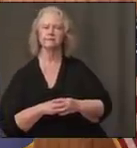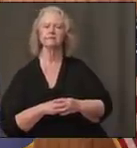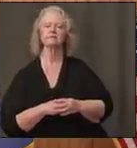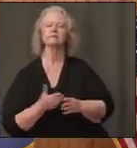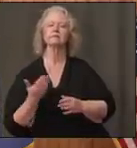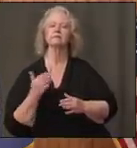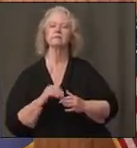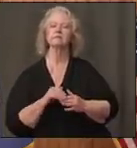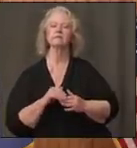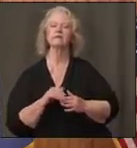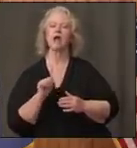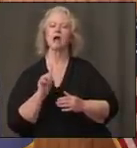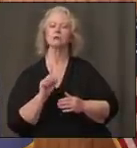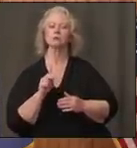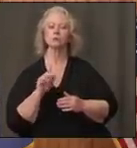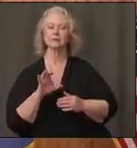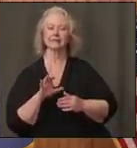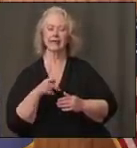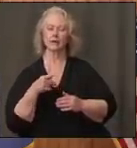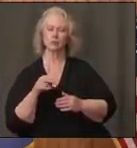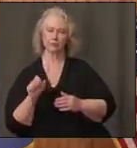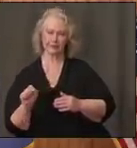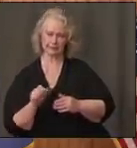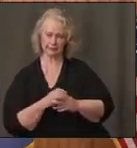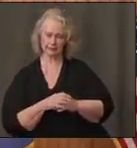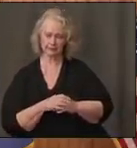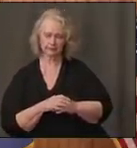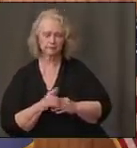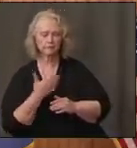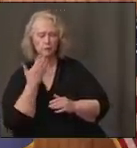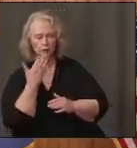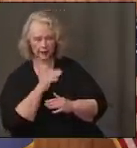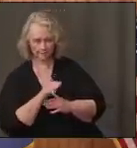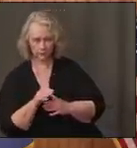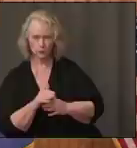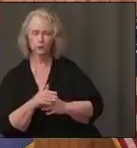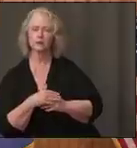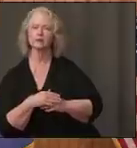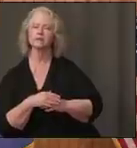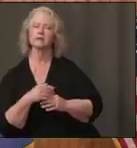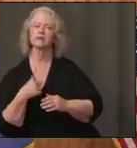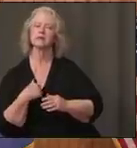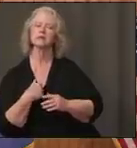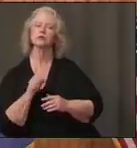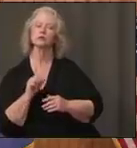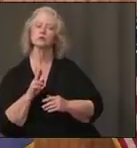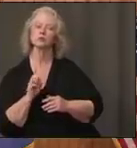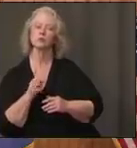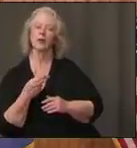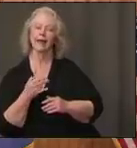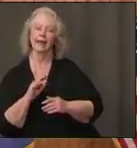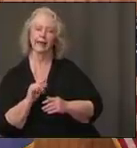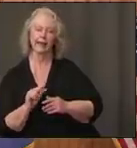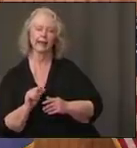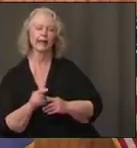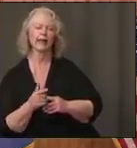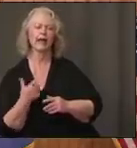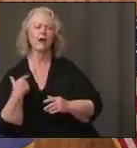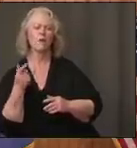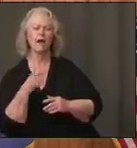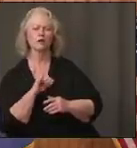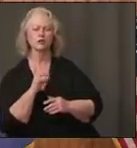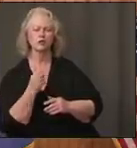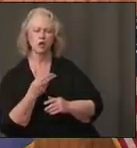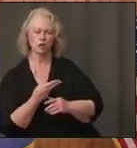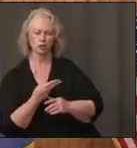along next to the Associated Press. Good afternoon, everyone. This is Sue Haig. Josh, I just wanted to follow up on Christine's